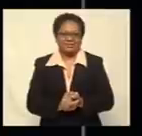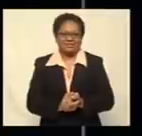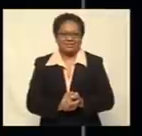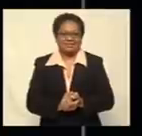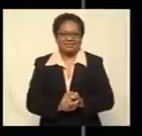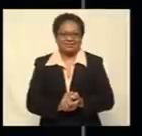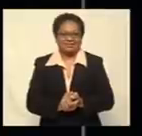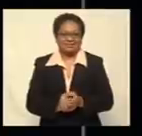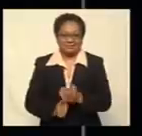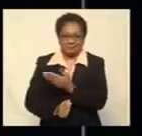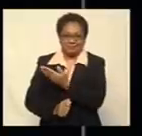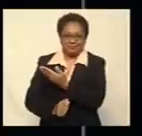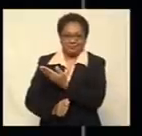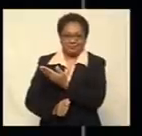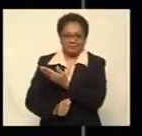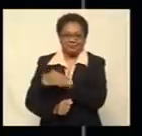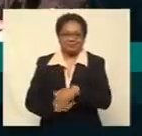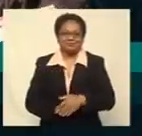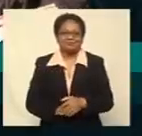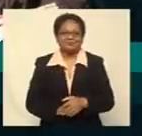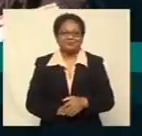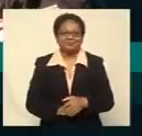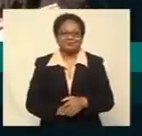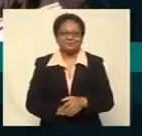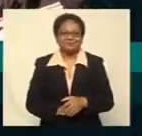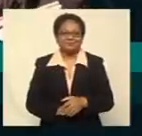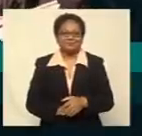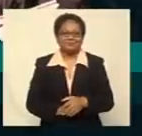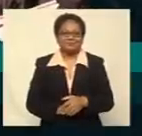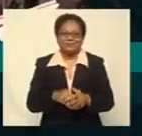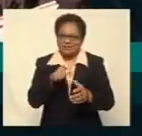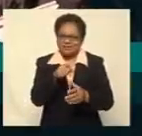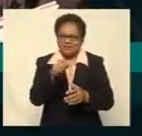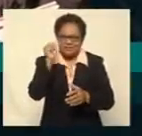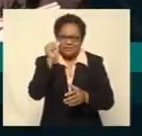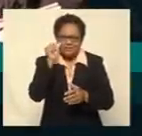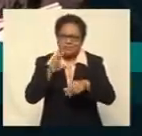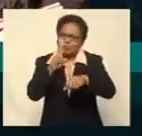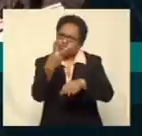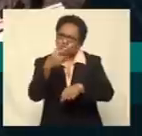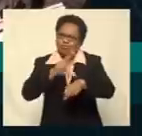us live now. Christiana, do we know how the doctors in Lautoka were exposed?